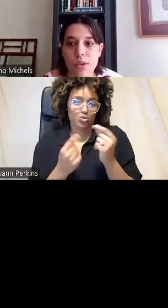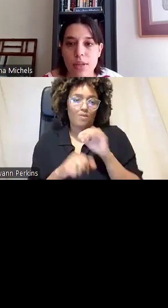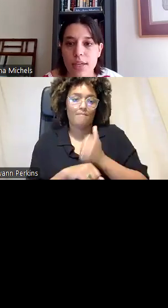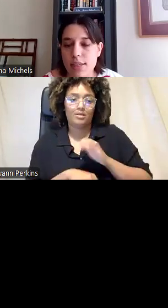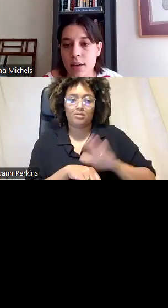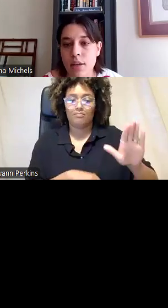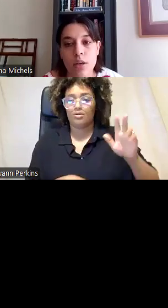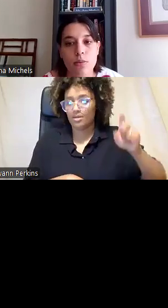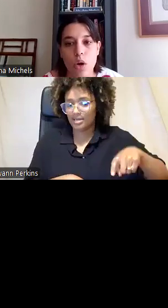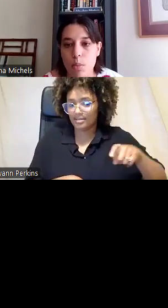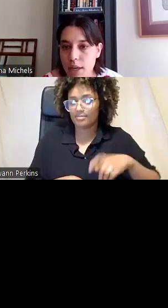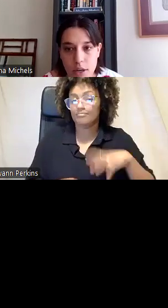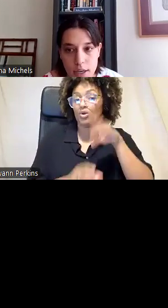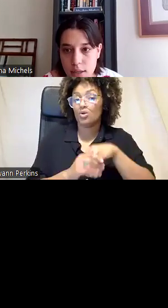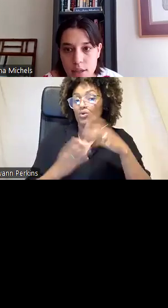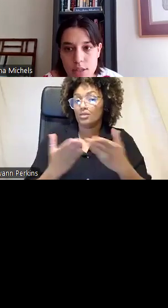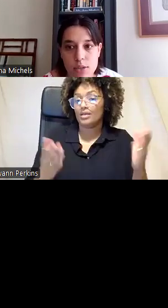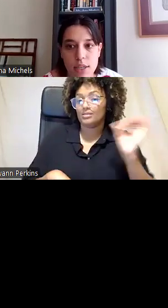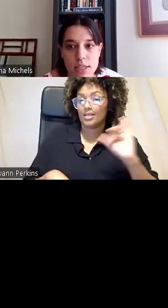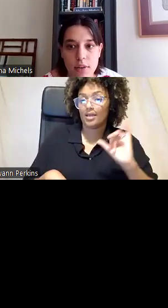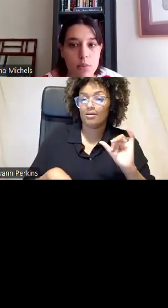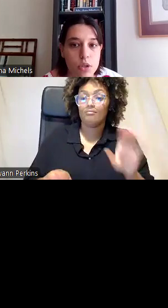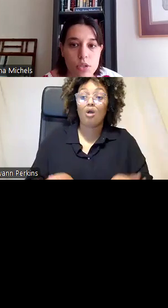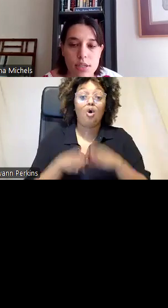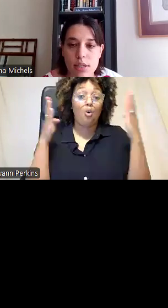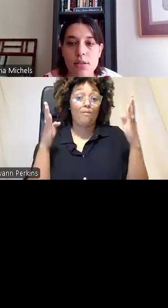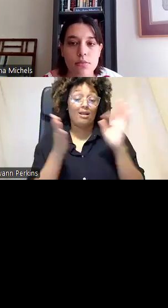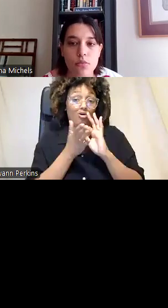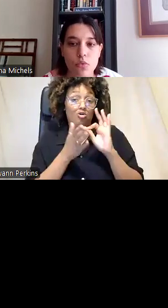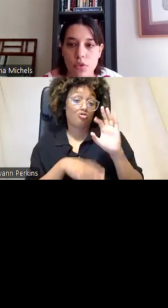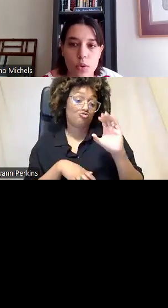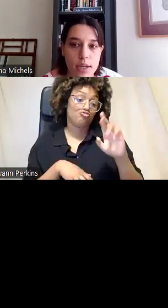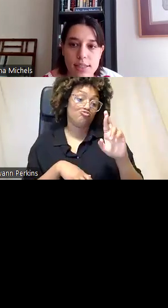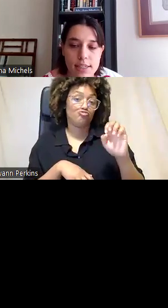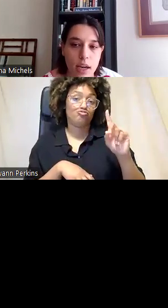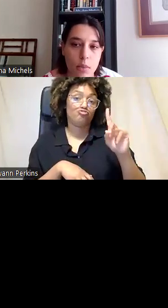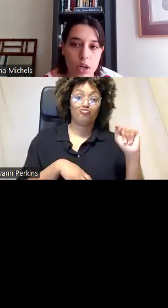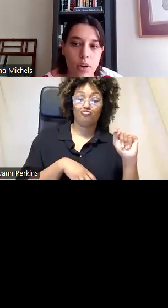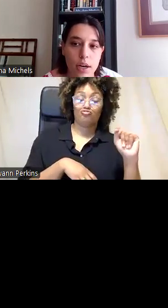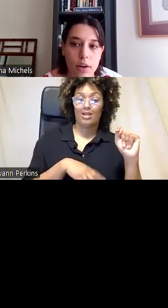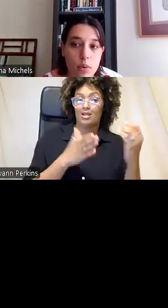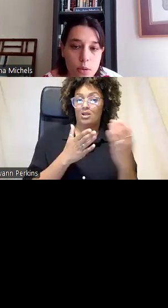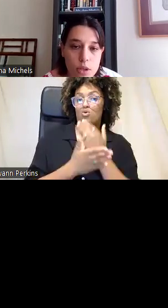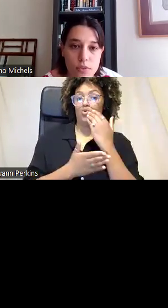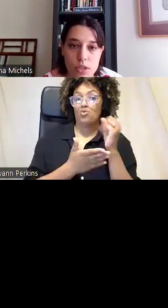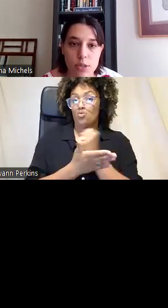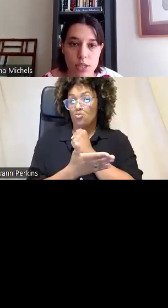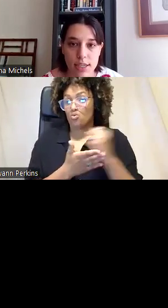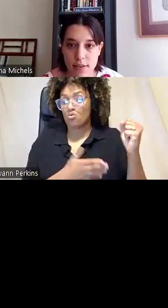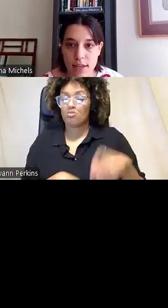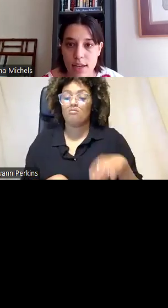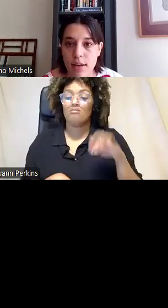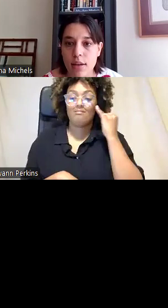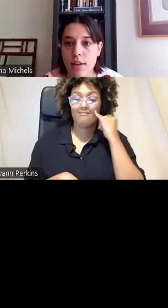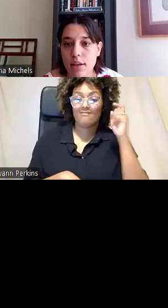or steps could include things like opening a credit line to use in case of any emergencies, reviewing, assessing, and monitoring credit reports for